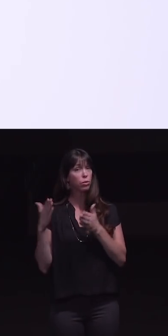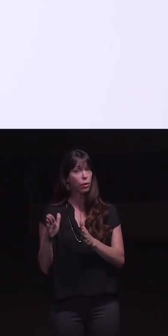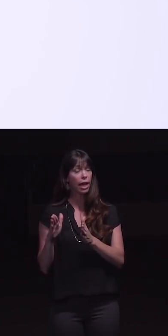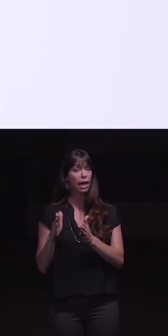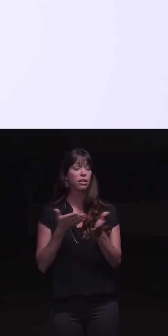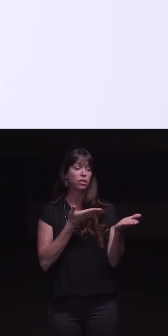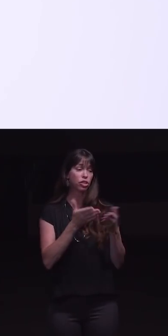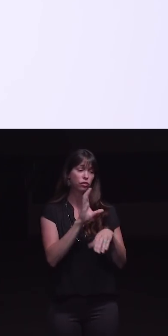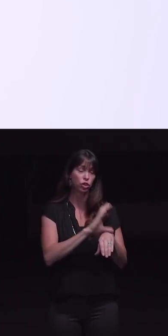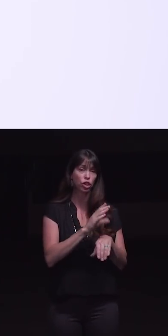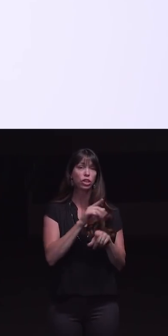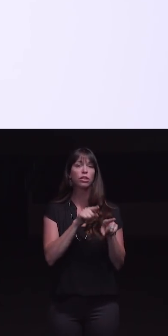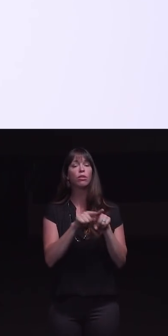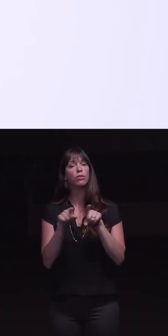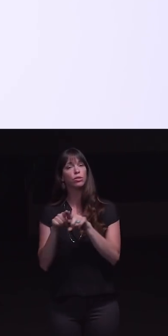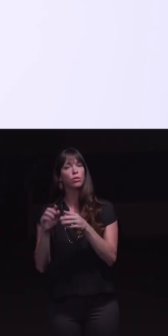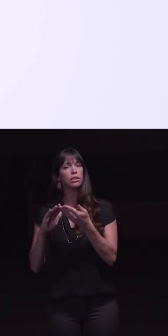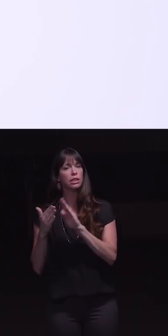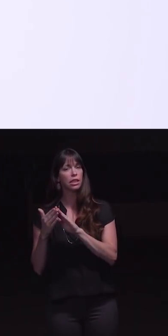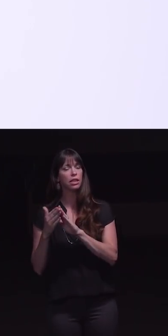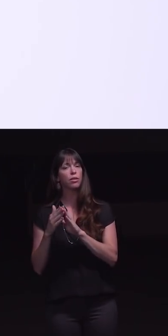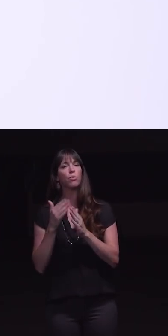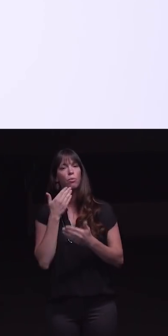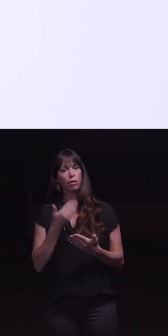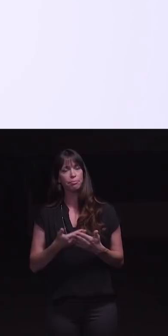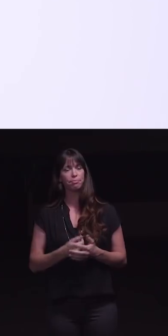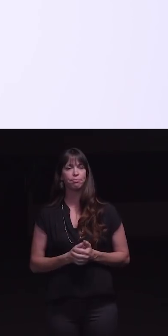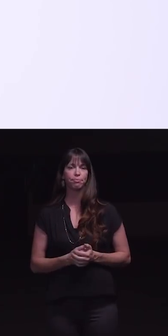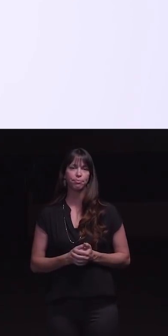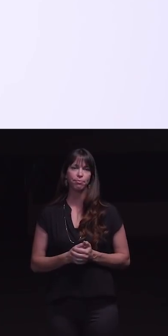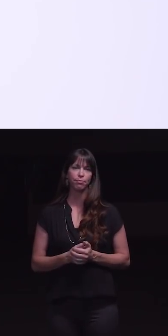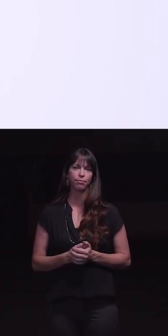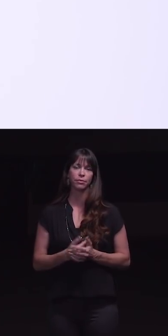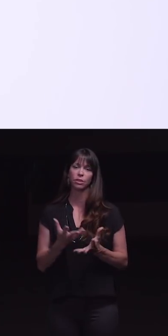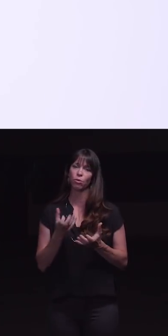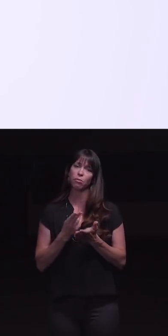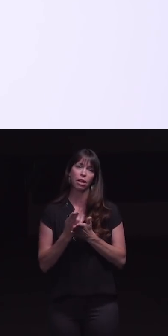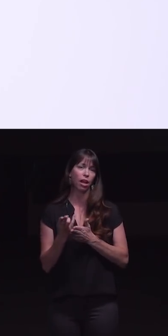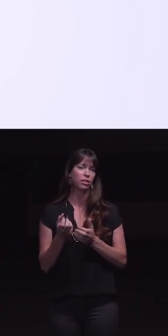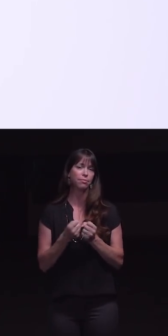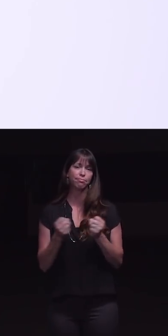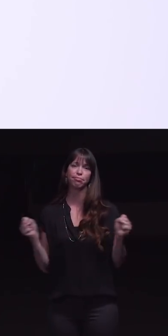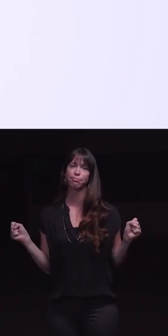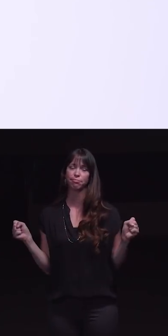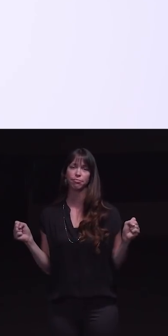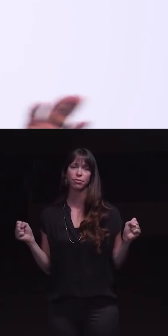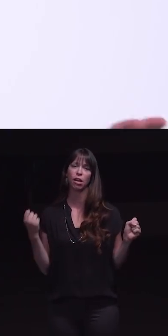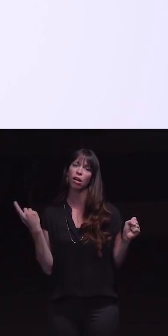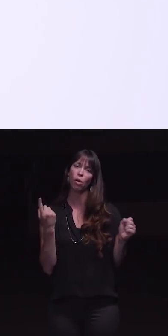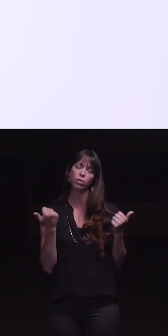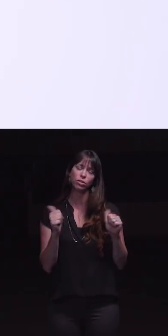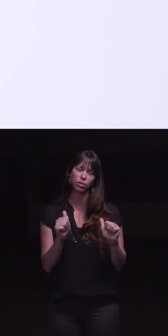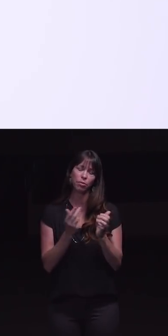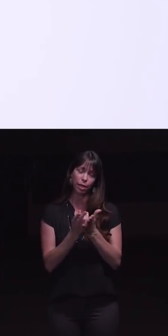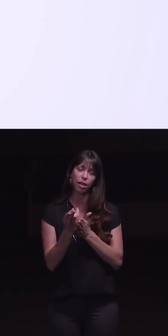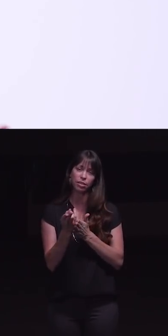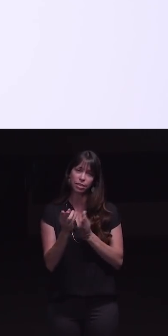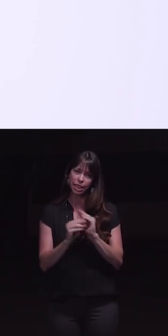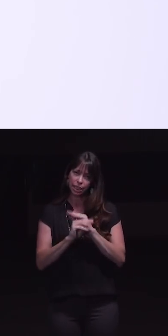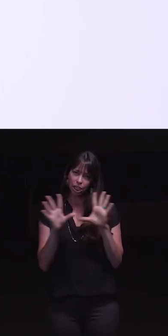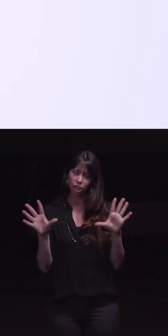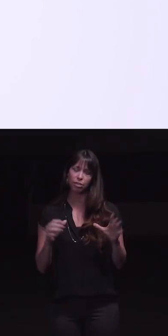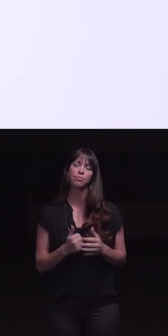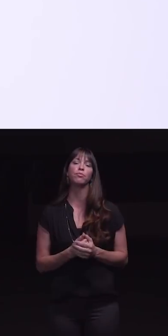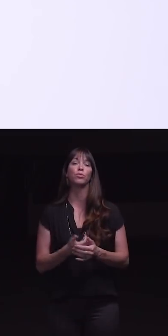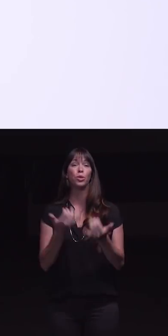serves our church and city really well. In a spirit of transparency, what I will always give you, from what